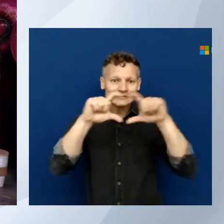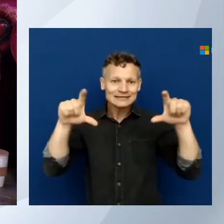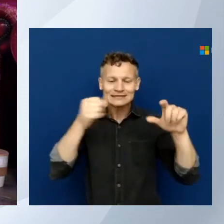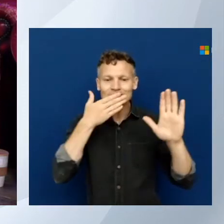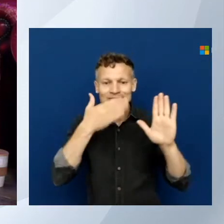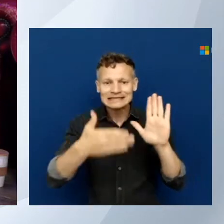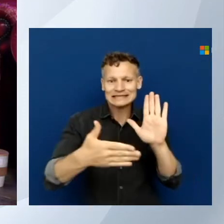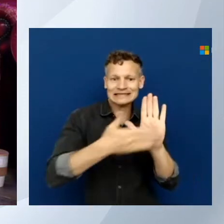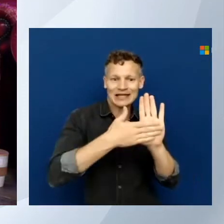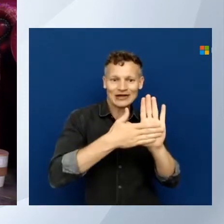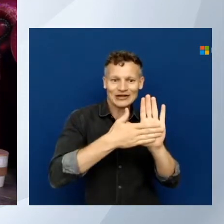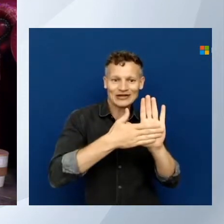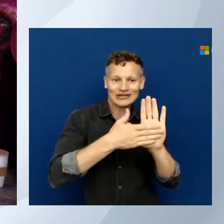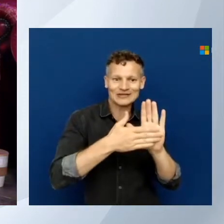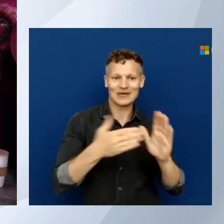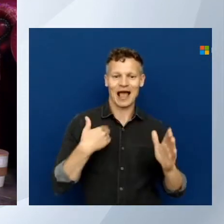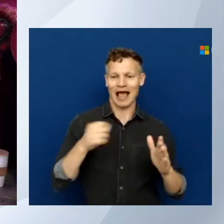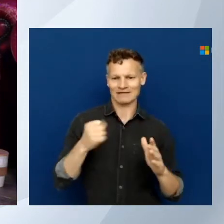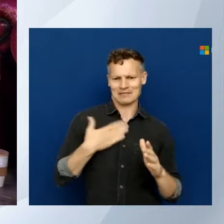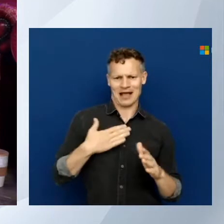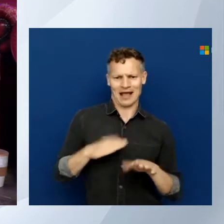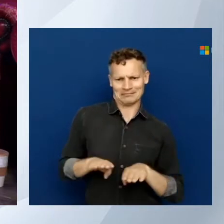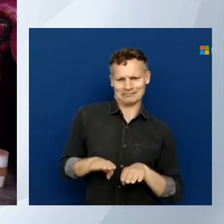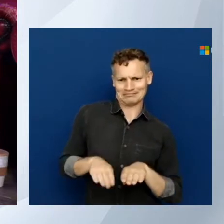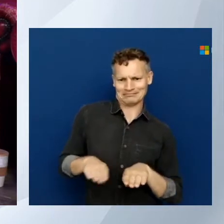my stash here, but it's mine. It's definitely mine.